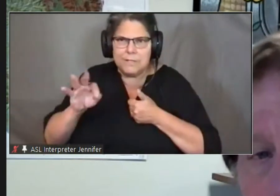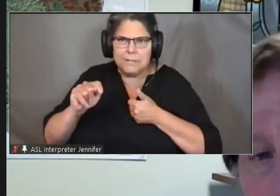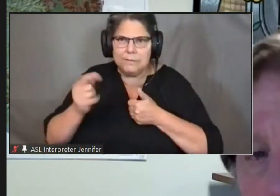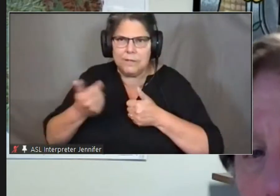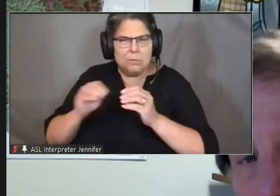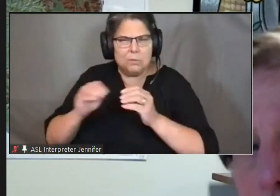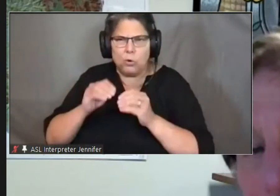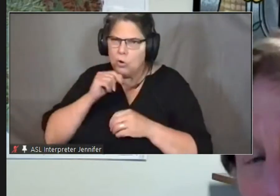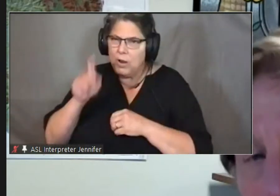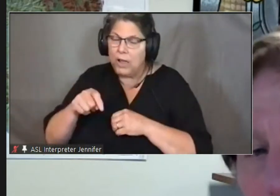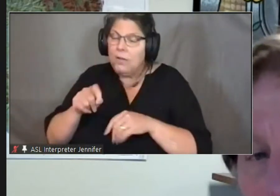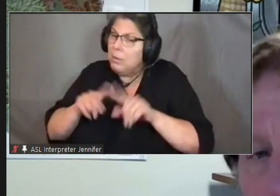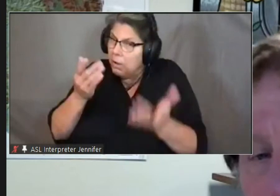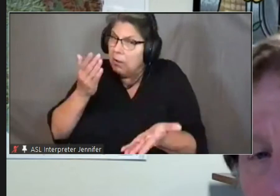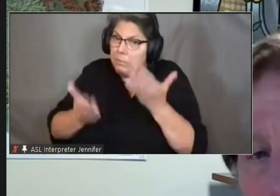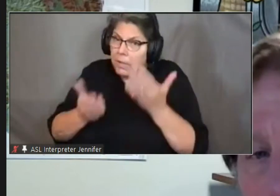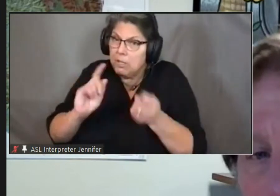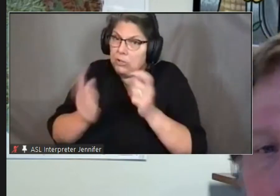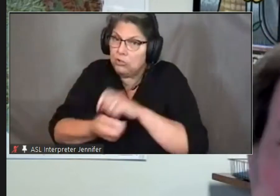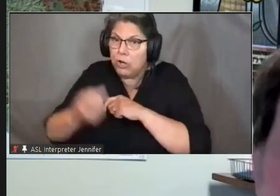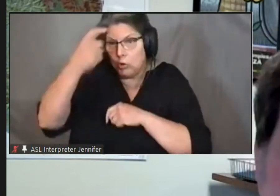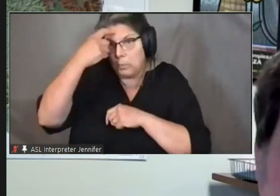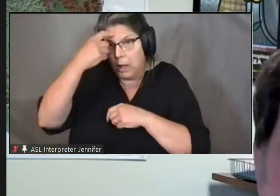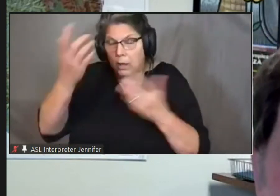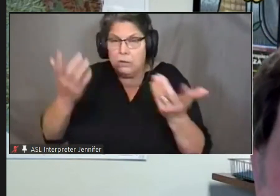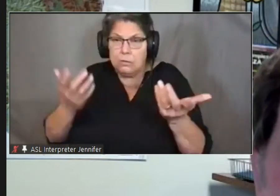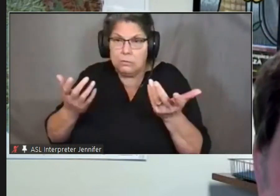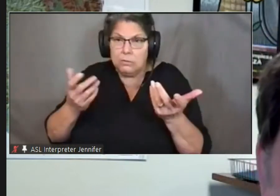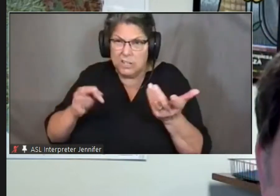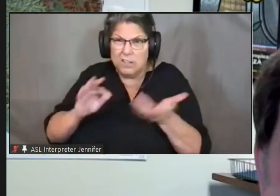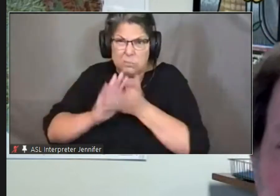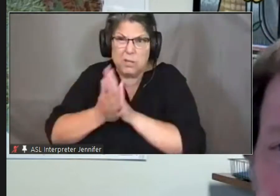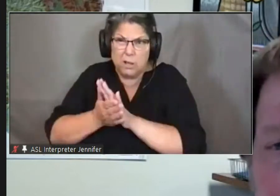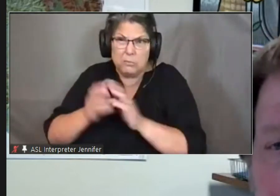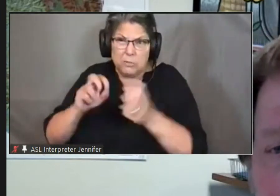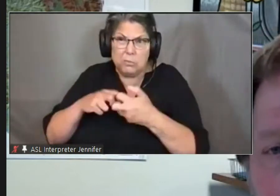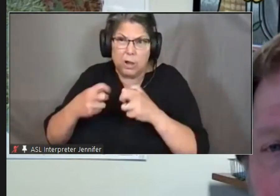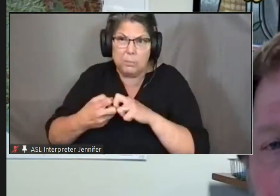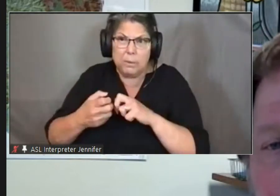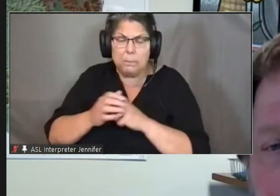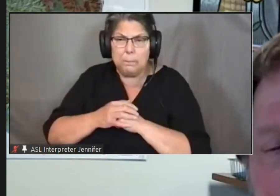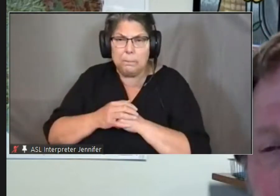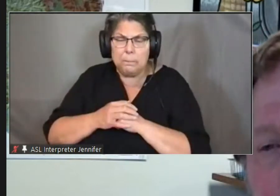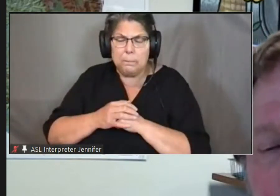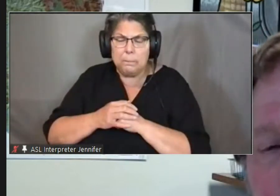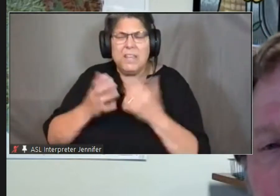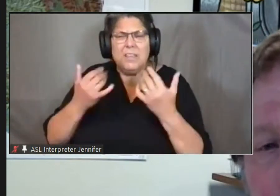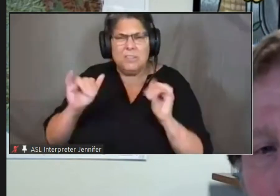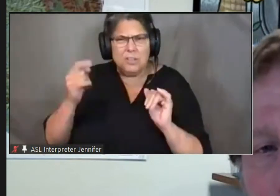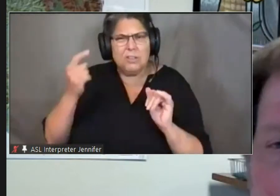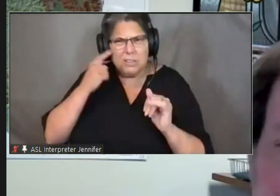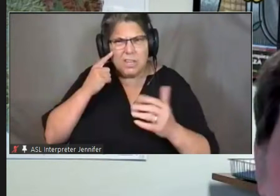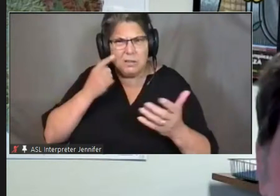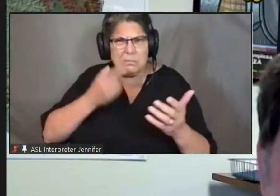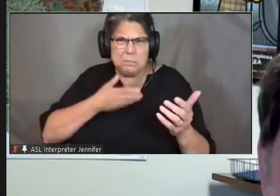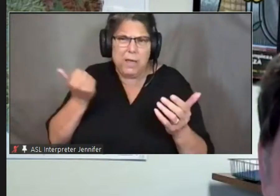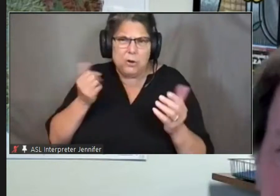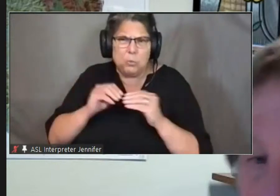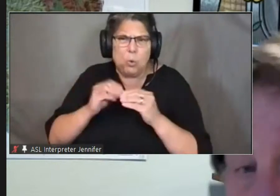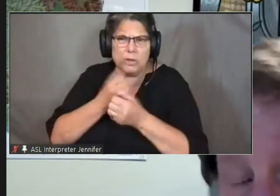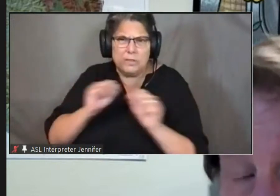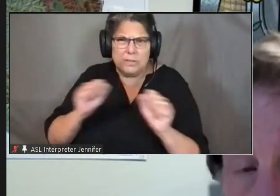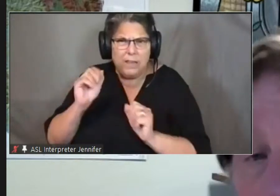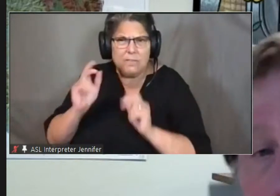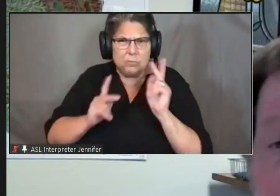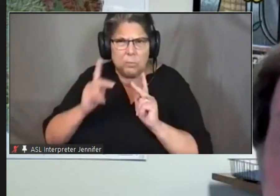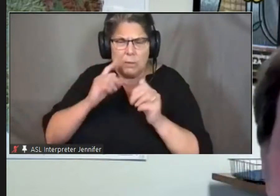requirements. We may change that if it becomes an issue. We still think it's safer in general for people to keep some